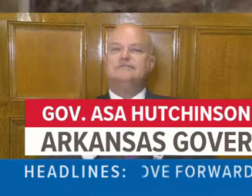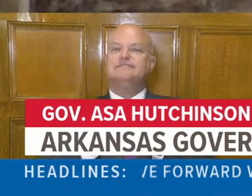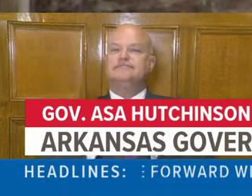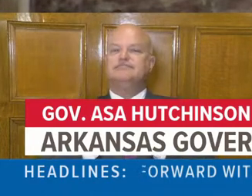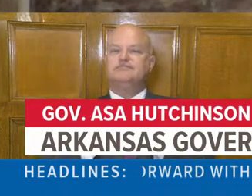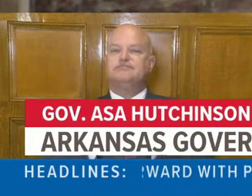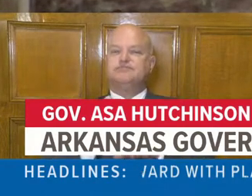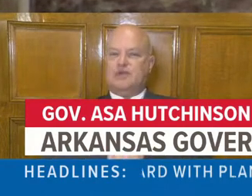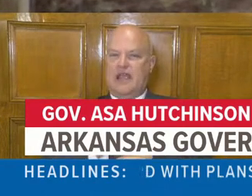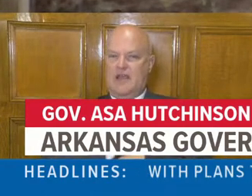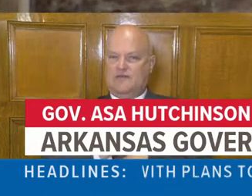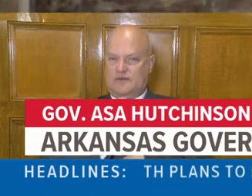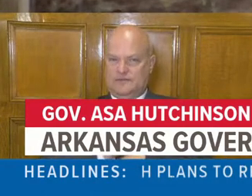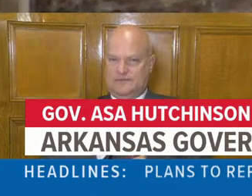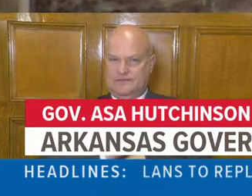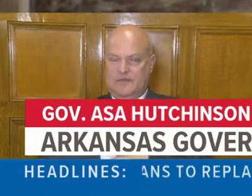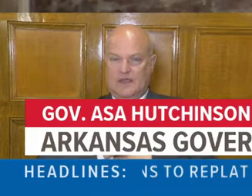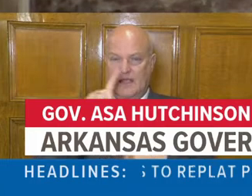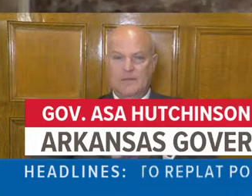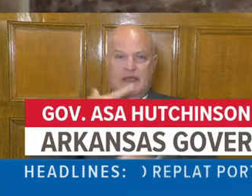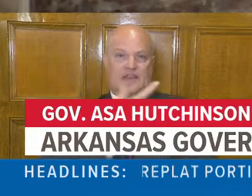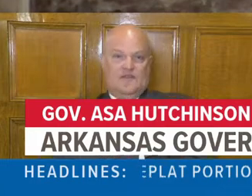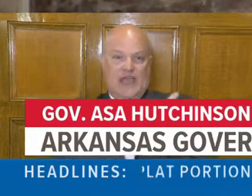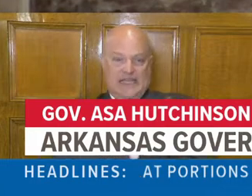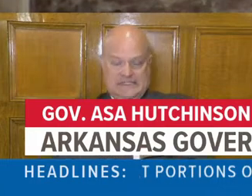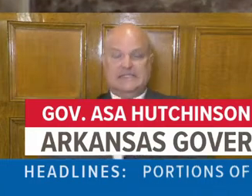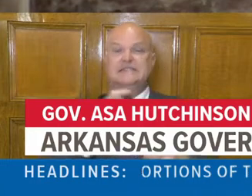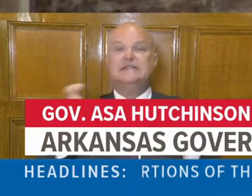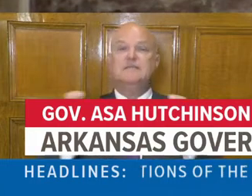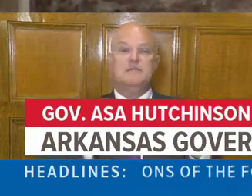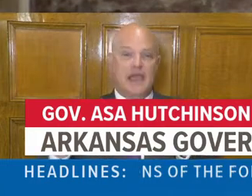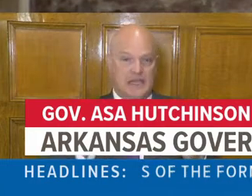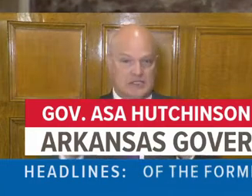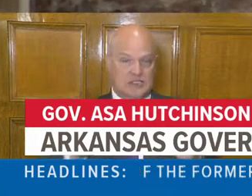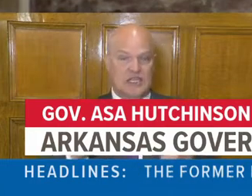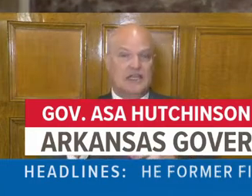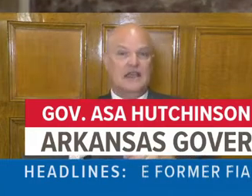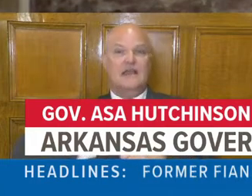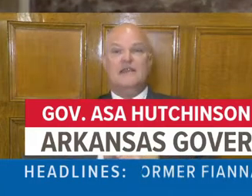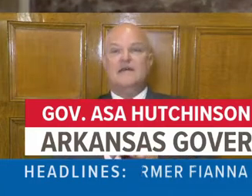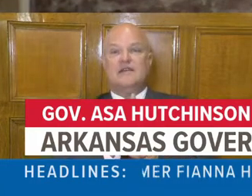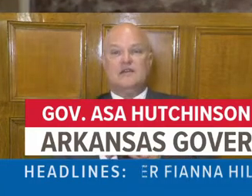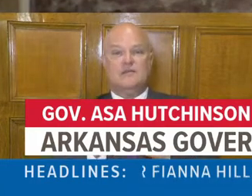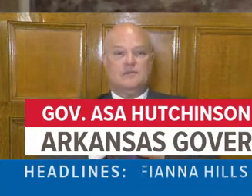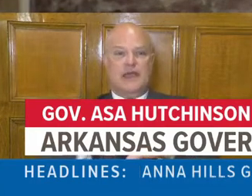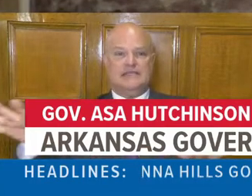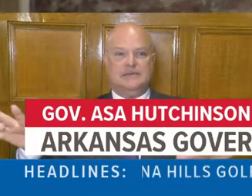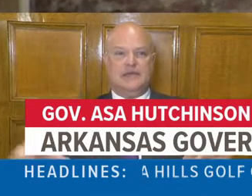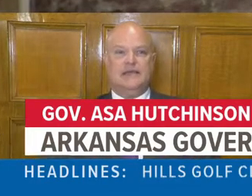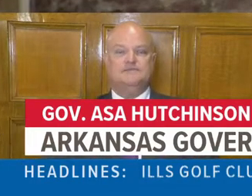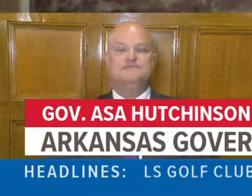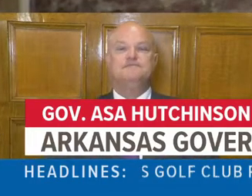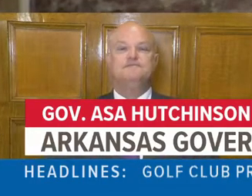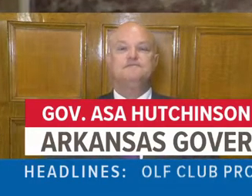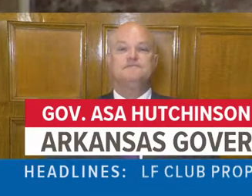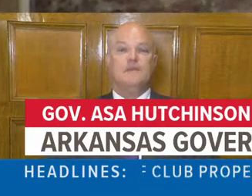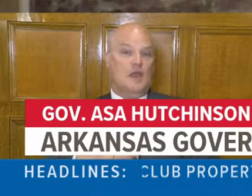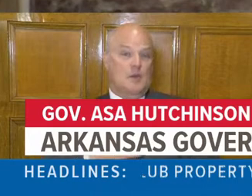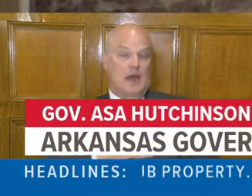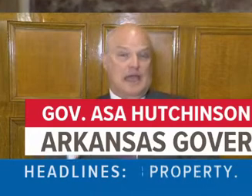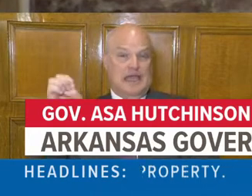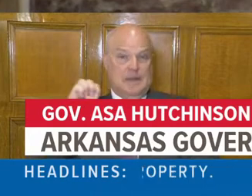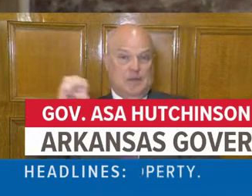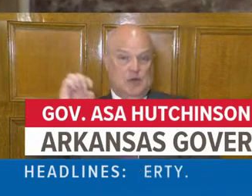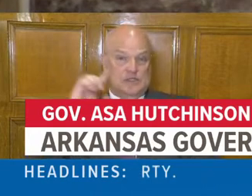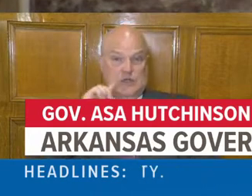effort in terms of our vaccines and managing the pandemic. My emergency